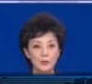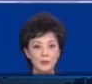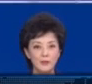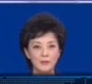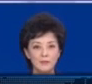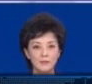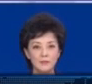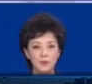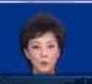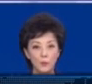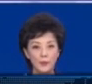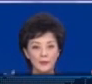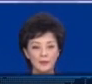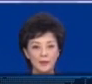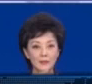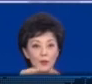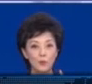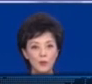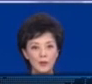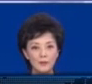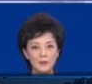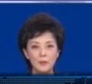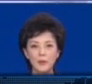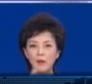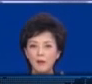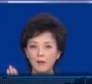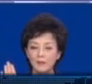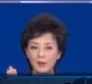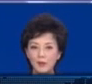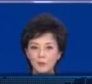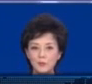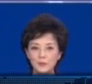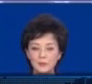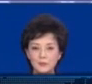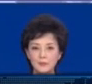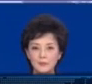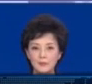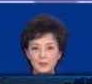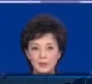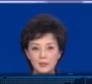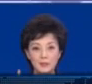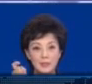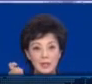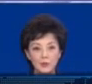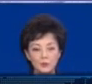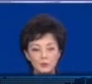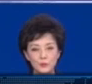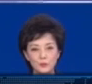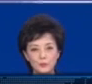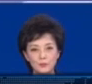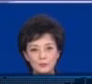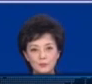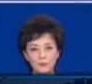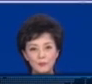Today, we are so proud to see that for people in Wuhan and officials,